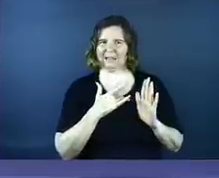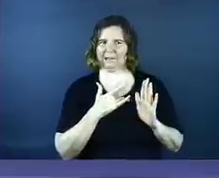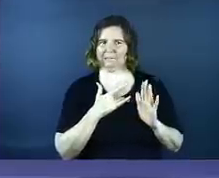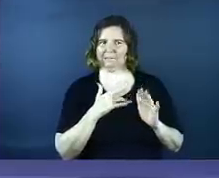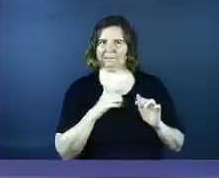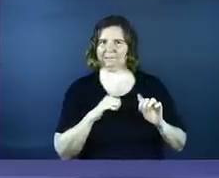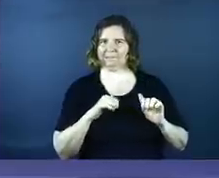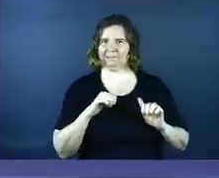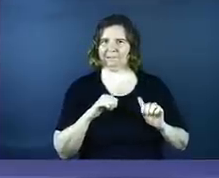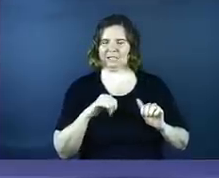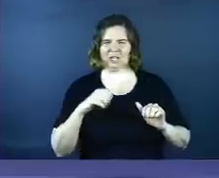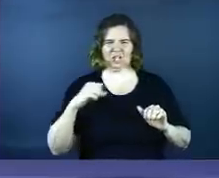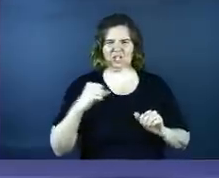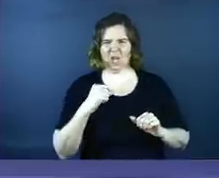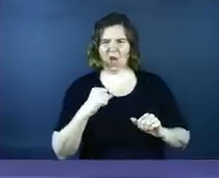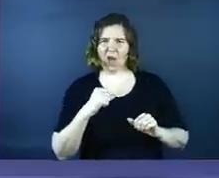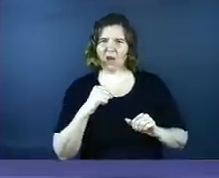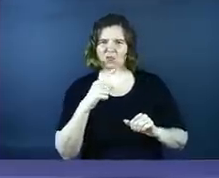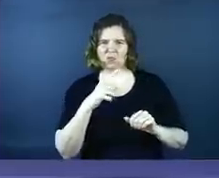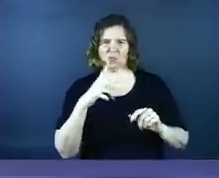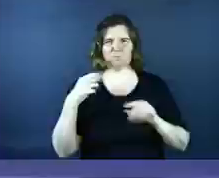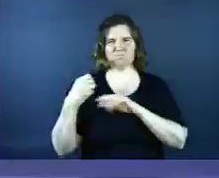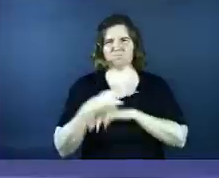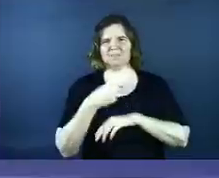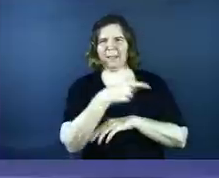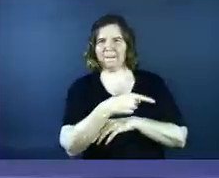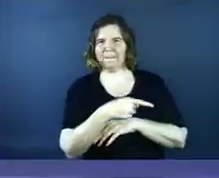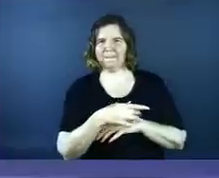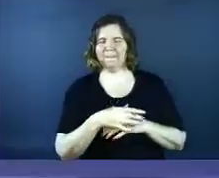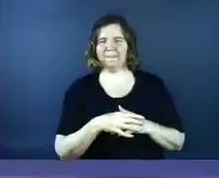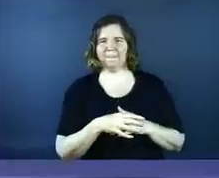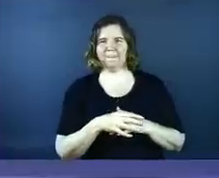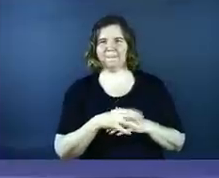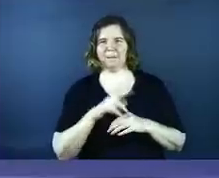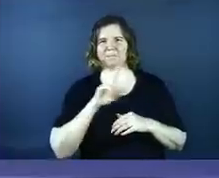feeling of like, yeah, Ravi, you got him.